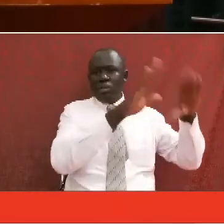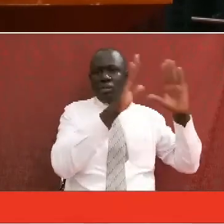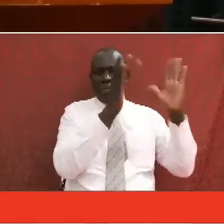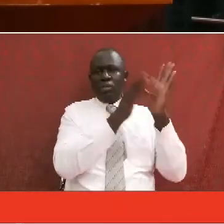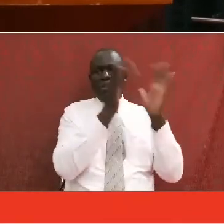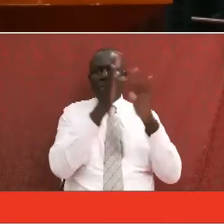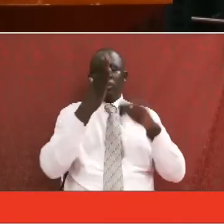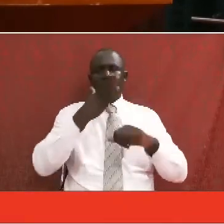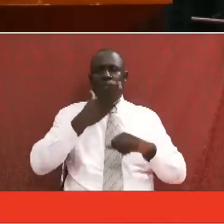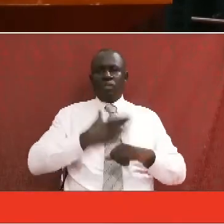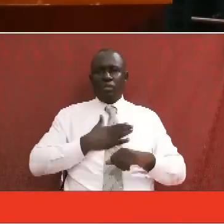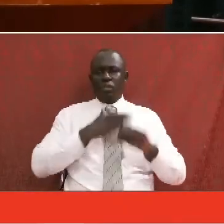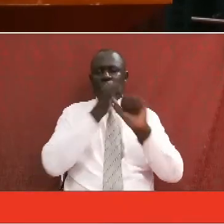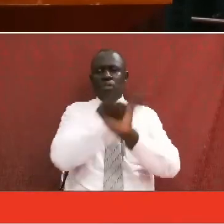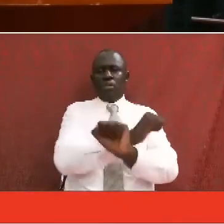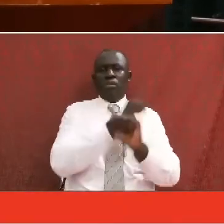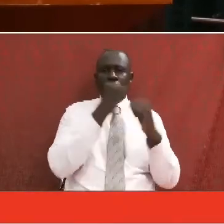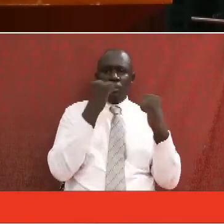my Savior, I